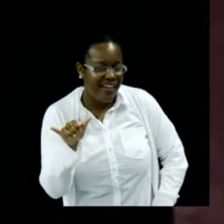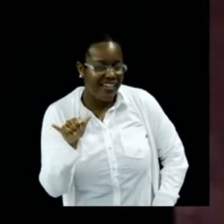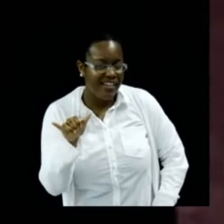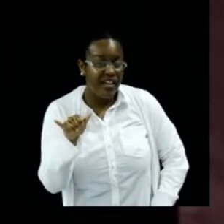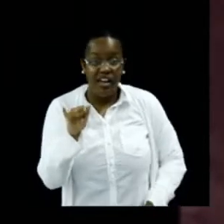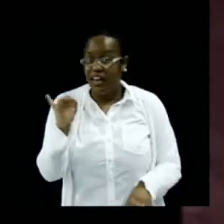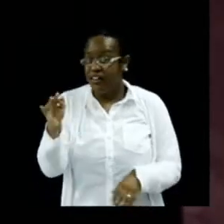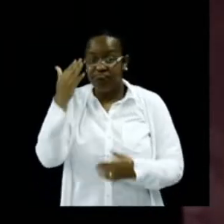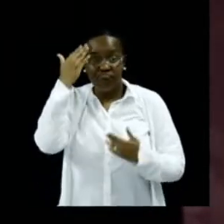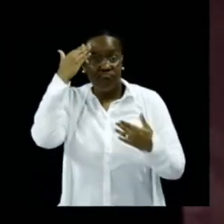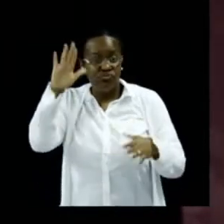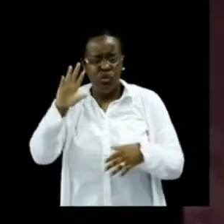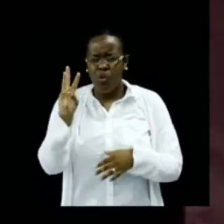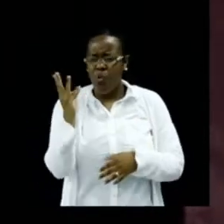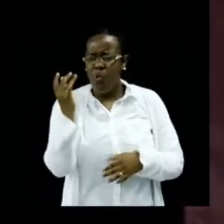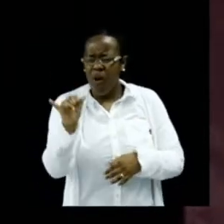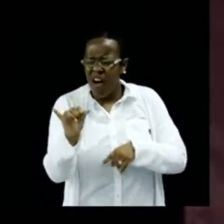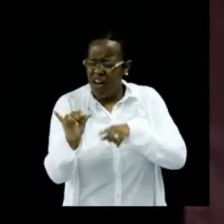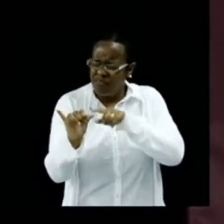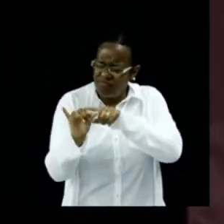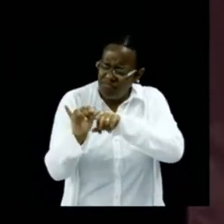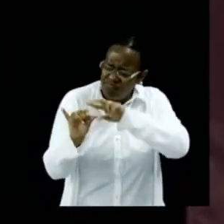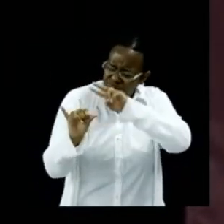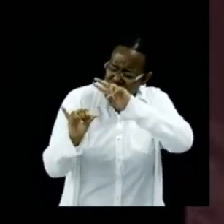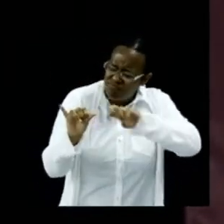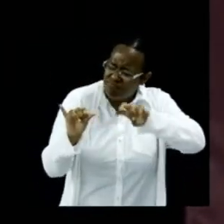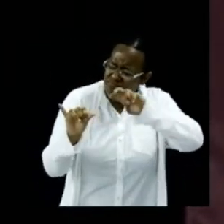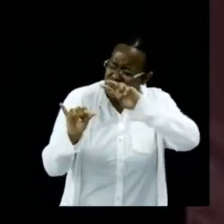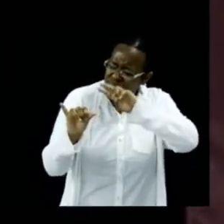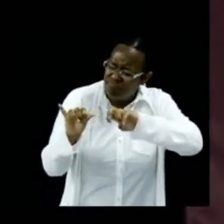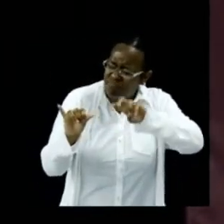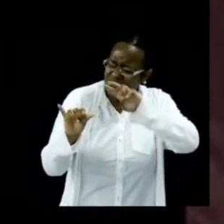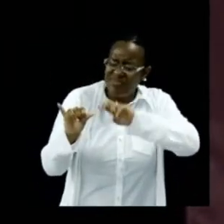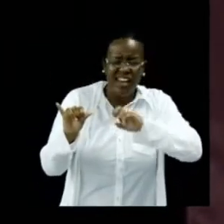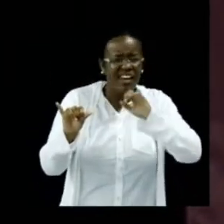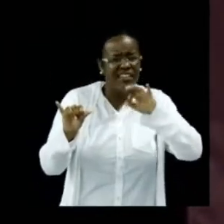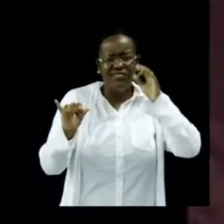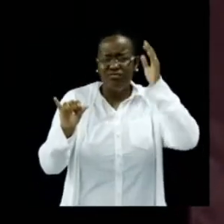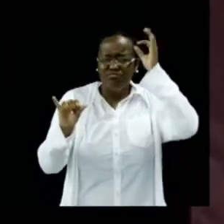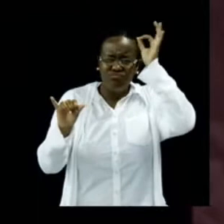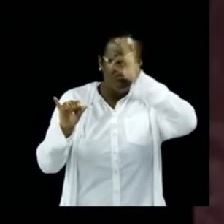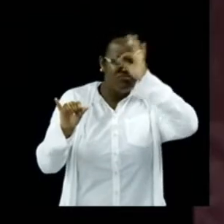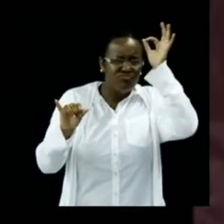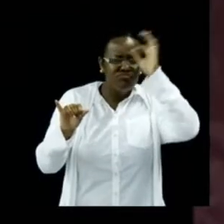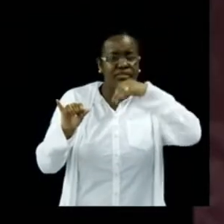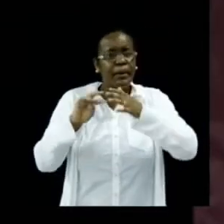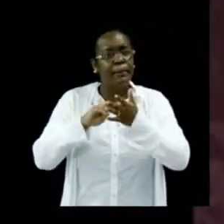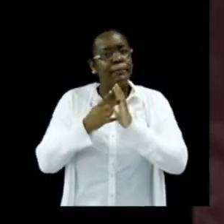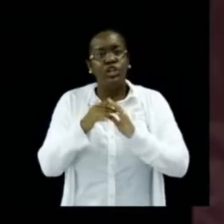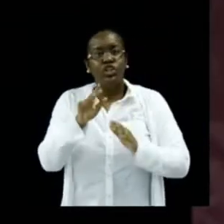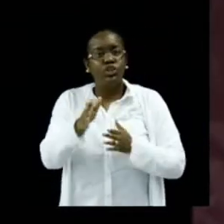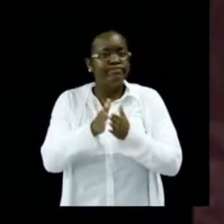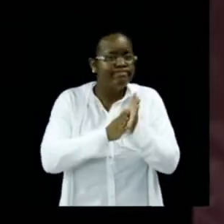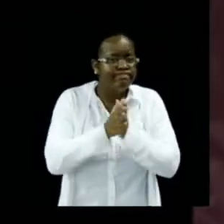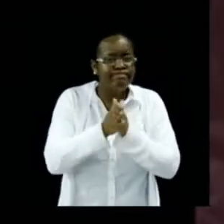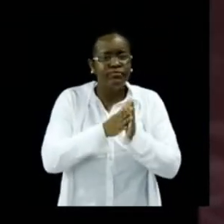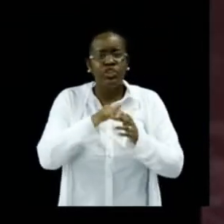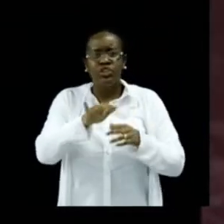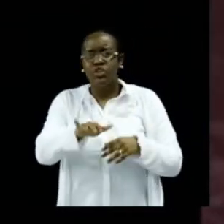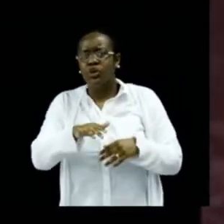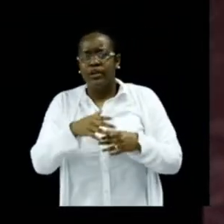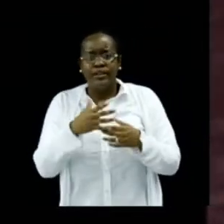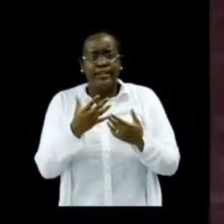the understanding of the why, the agendas and motivation of people that got them into their